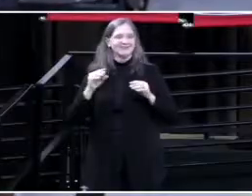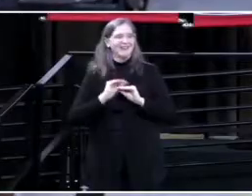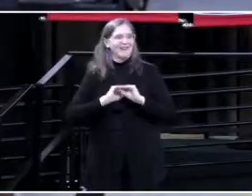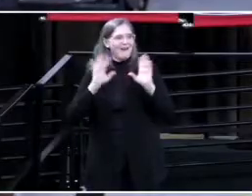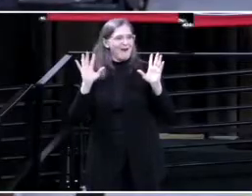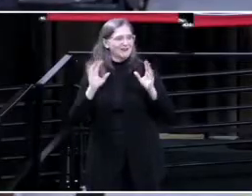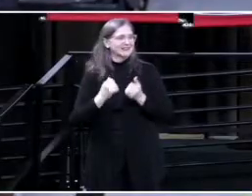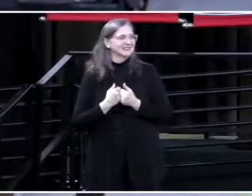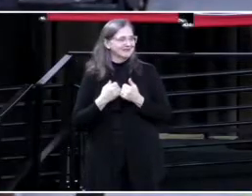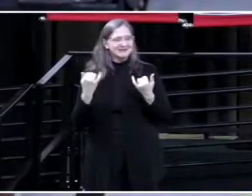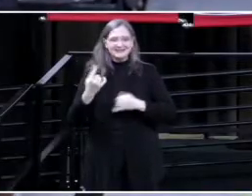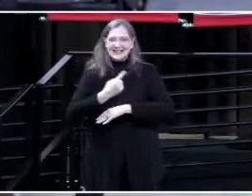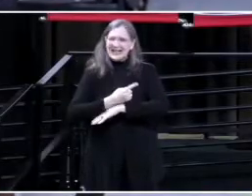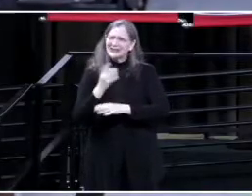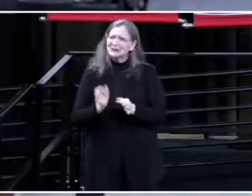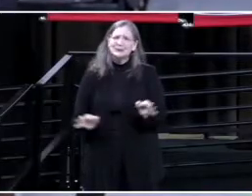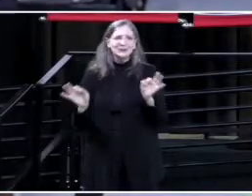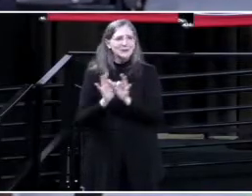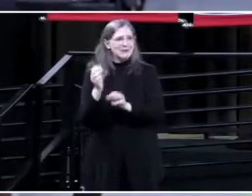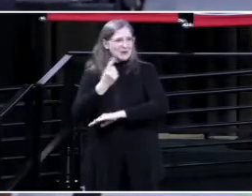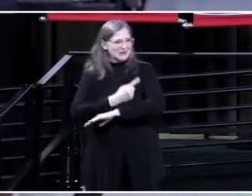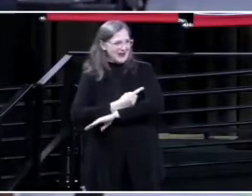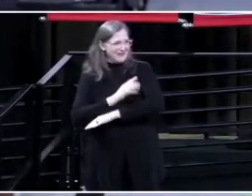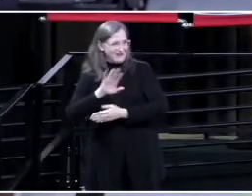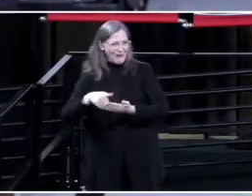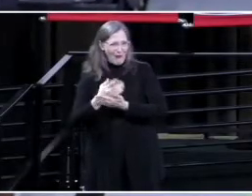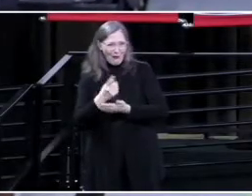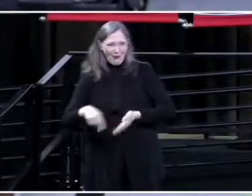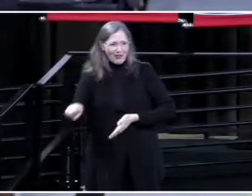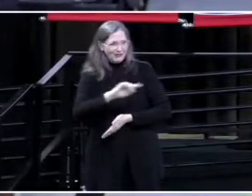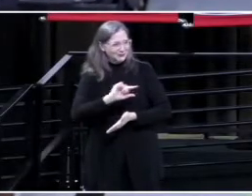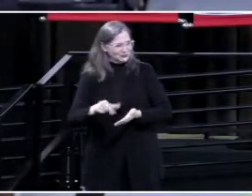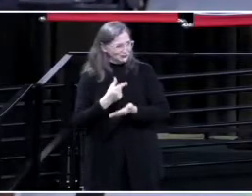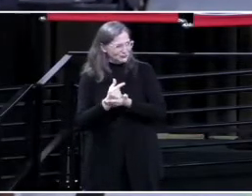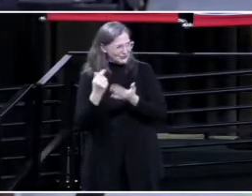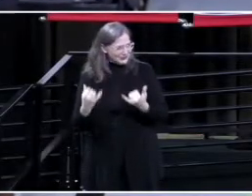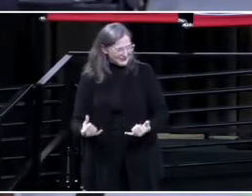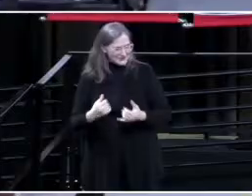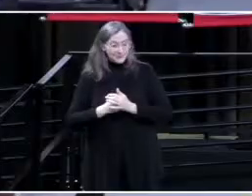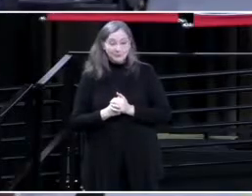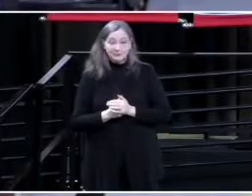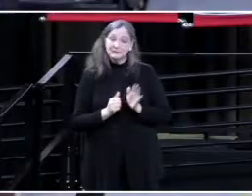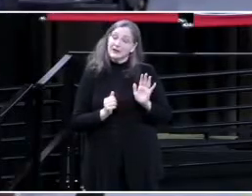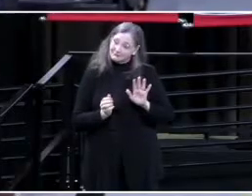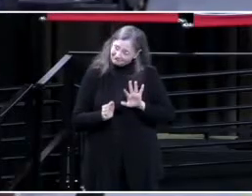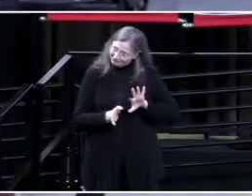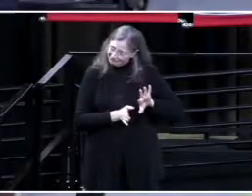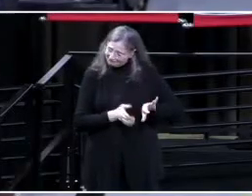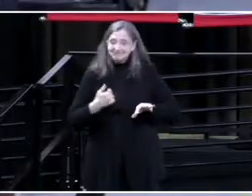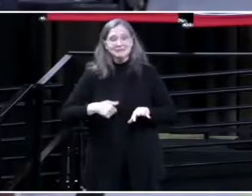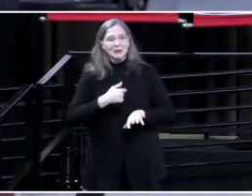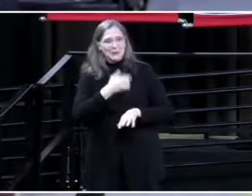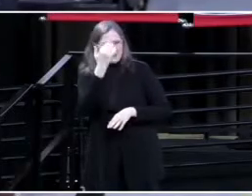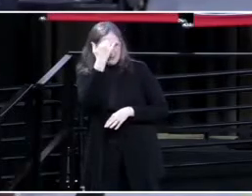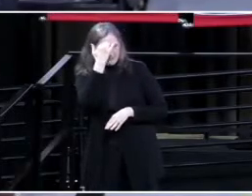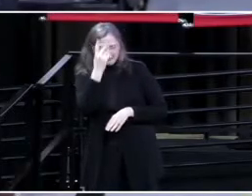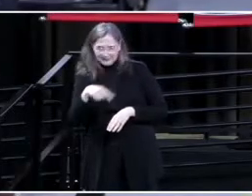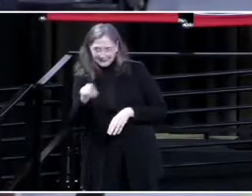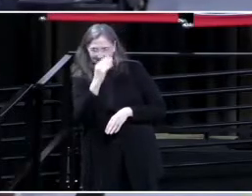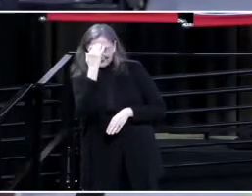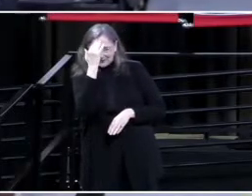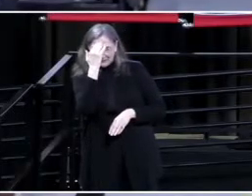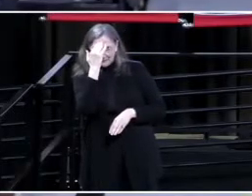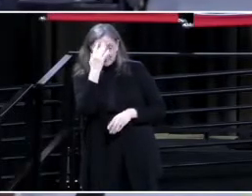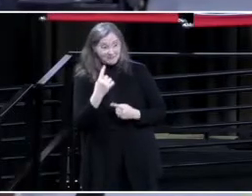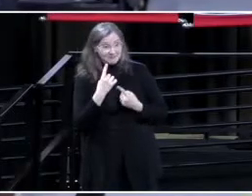represents a huge milestone in the lives of all who will graduate. That said, we know and you know, graduates, that you